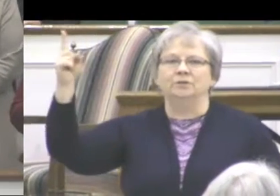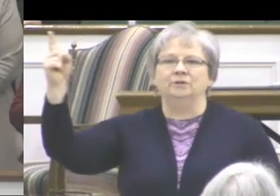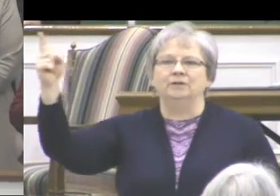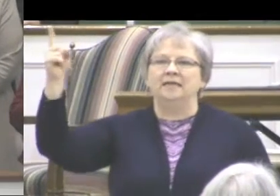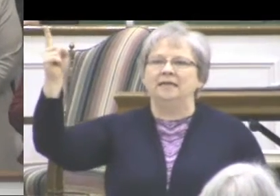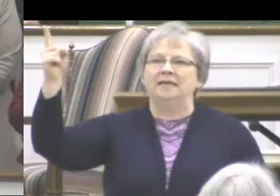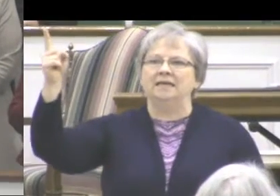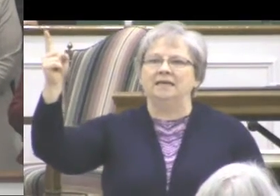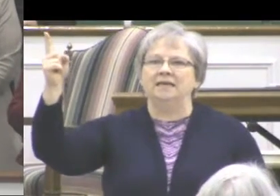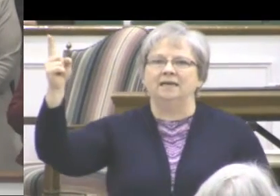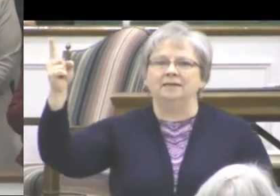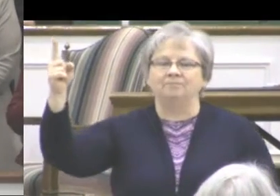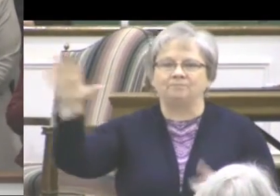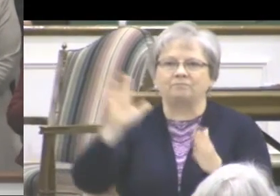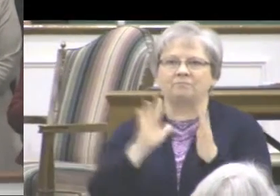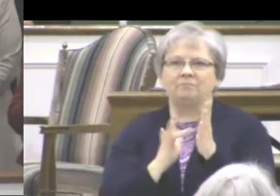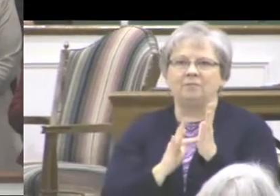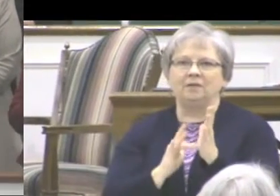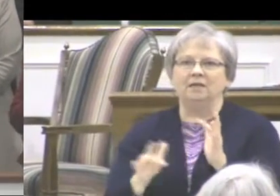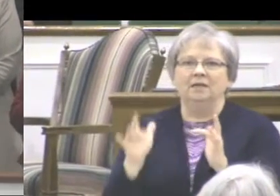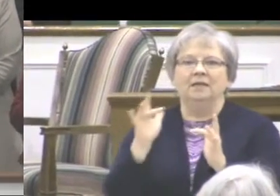power unto